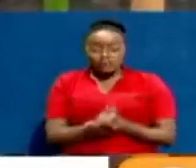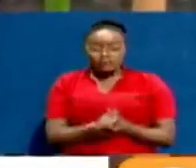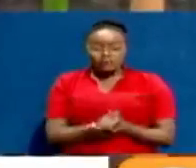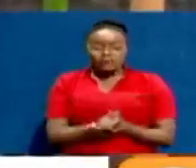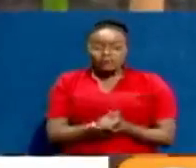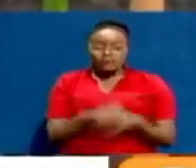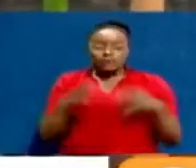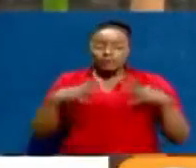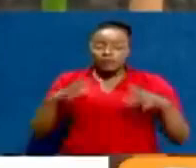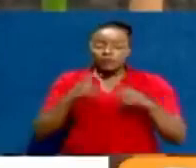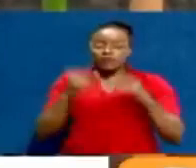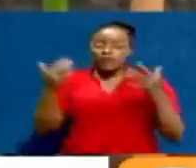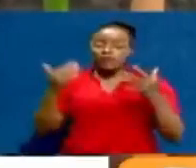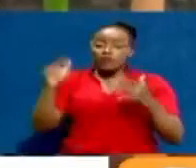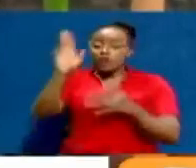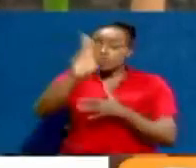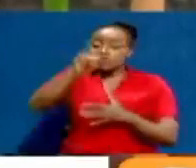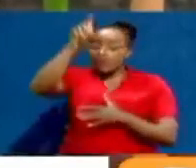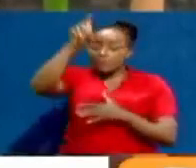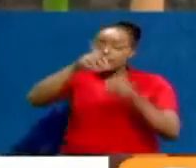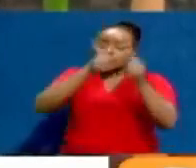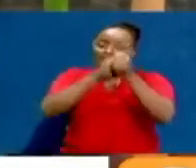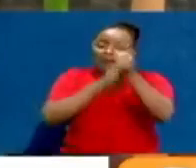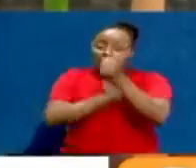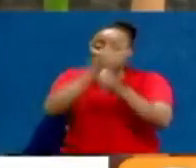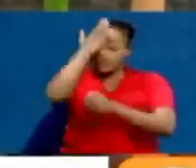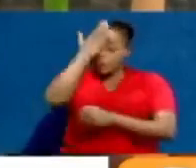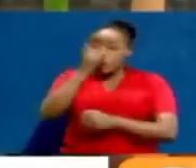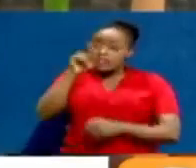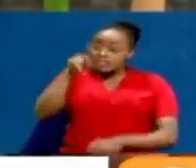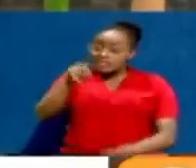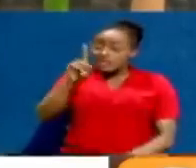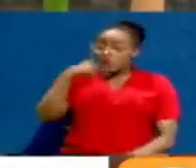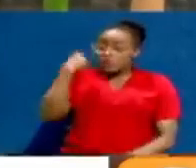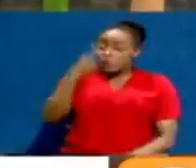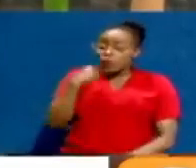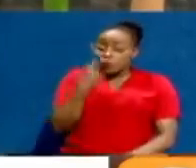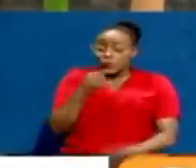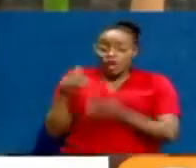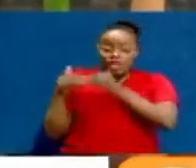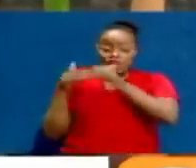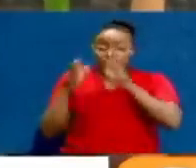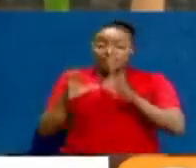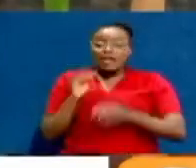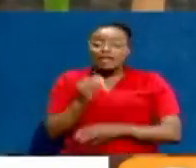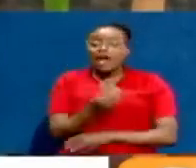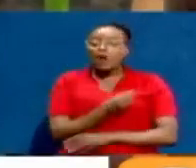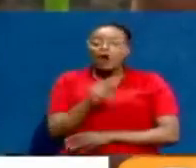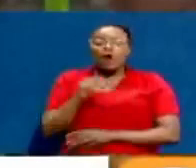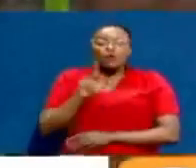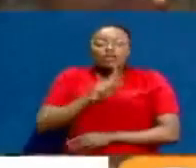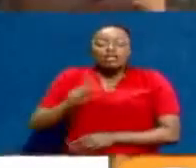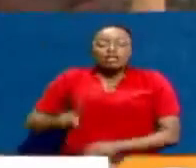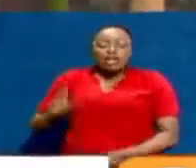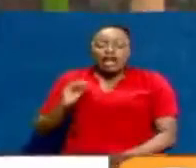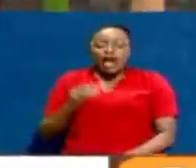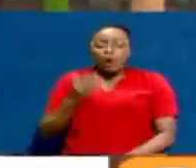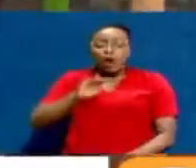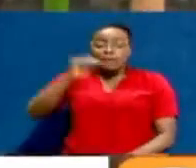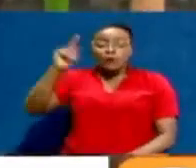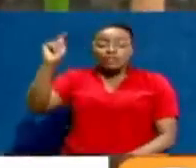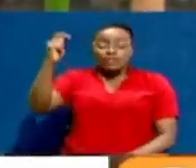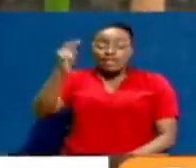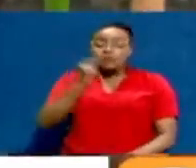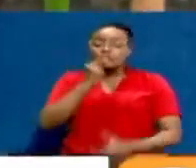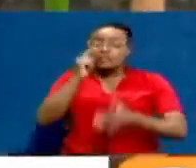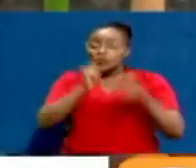mkwadura ntuwa Meru, Uhuru tunafaa kumsupport kwa sababu yeye ndio kingpin wetu, ama yeye ndio mfalme wetu wa Mount Kenya.